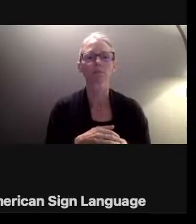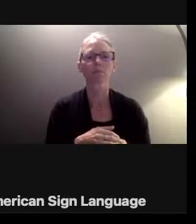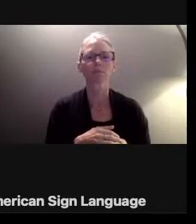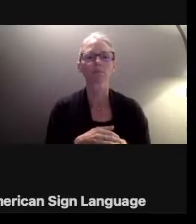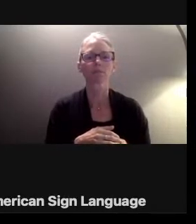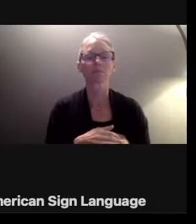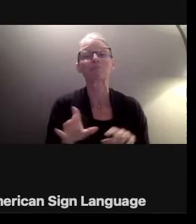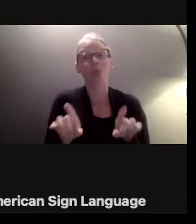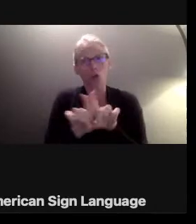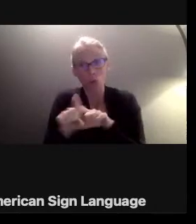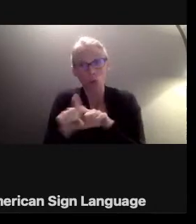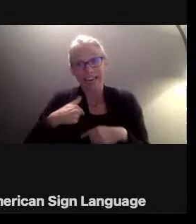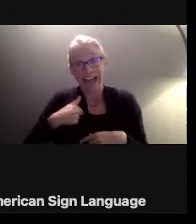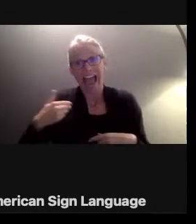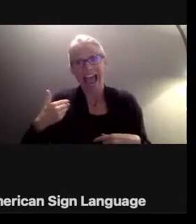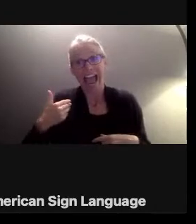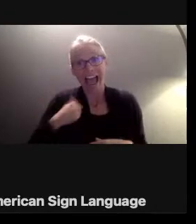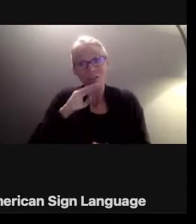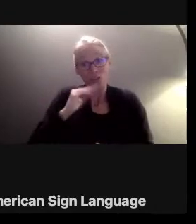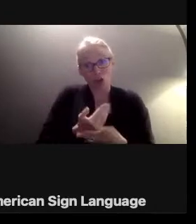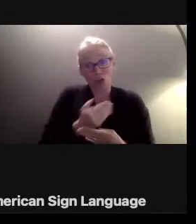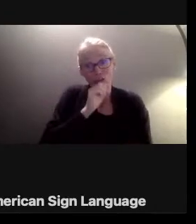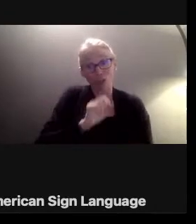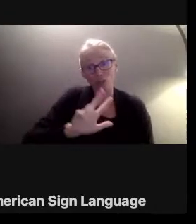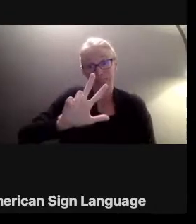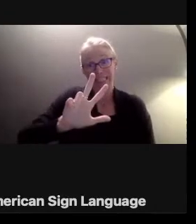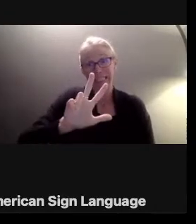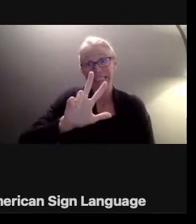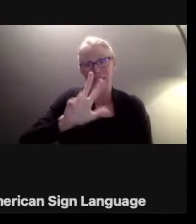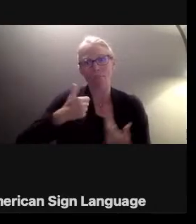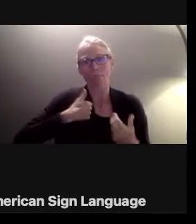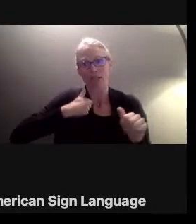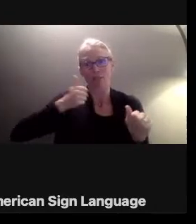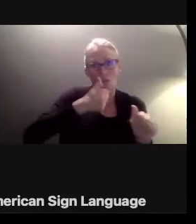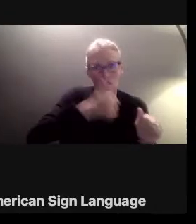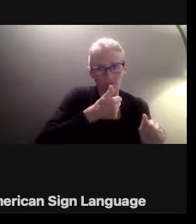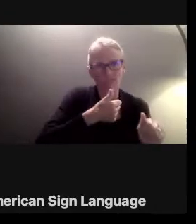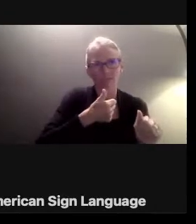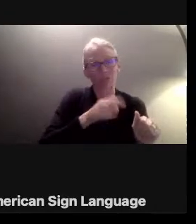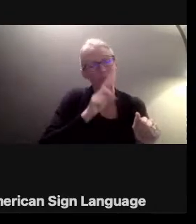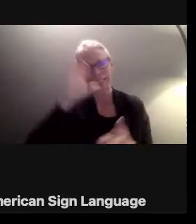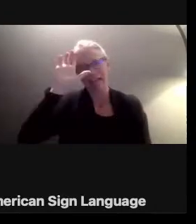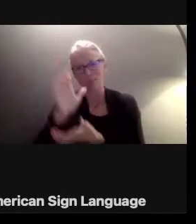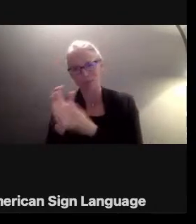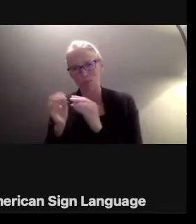chasing after. So one of my goals now is to help,